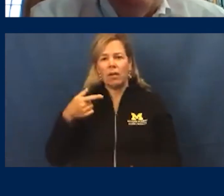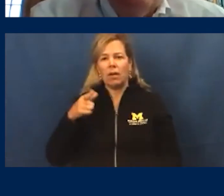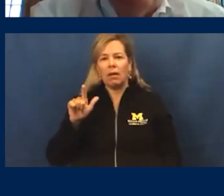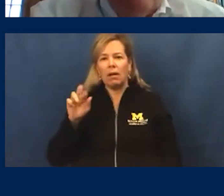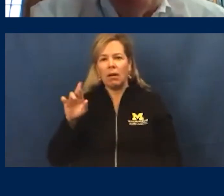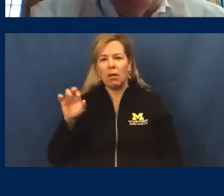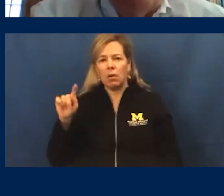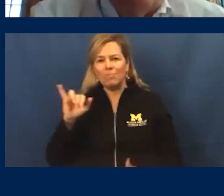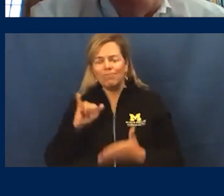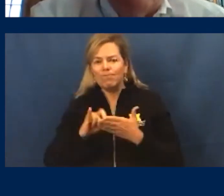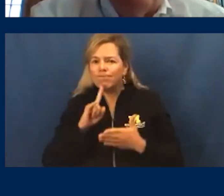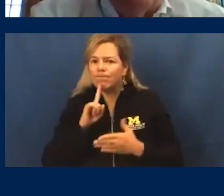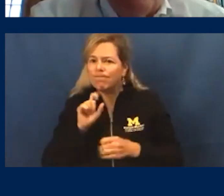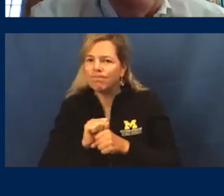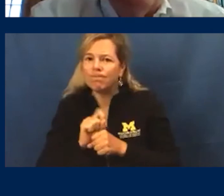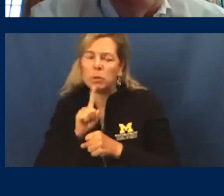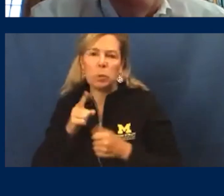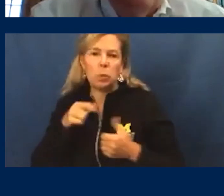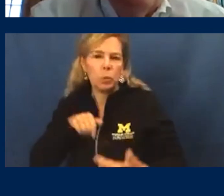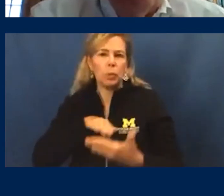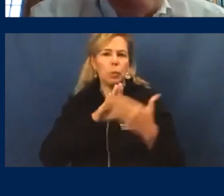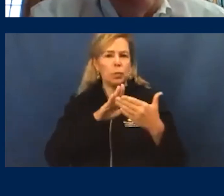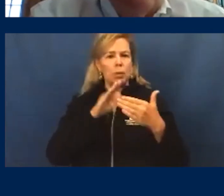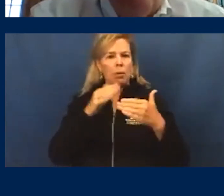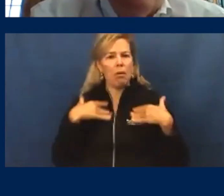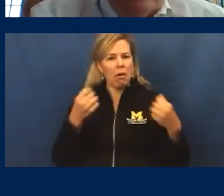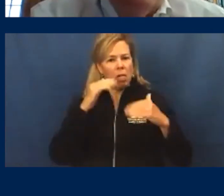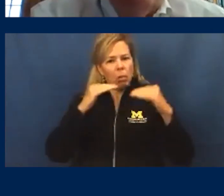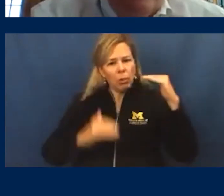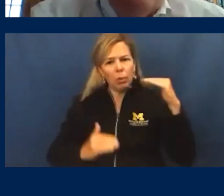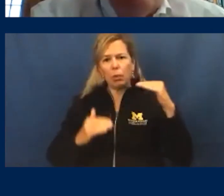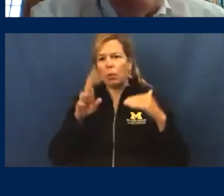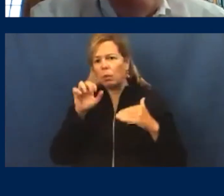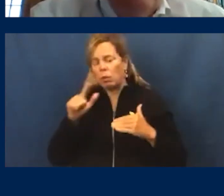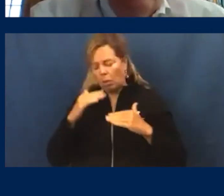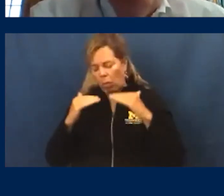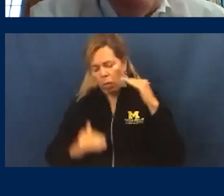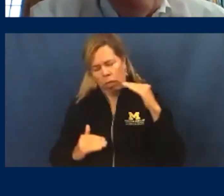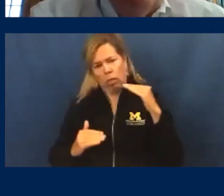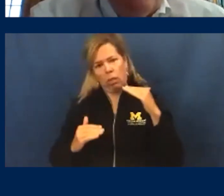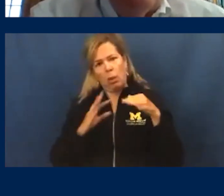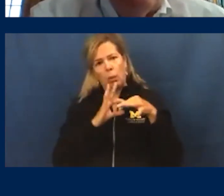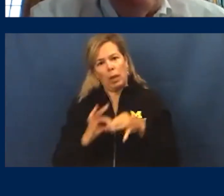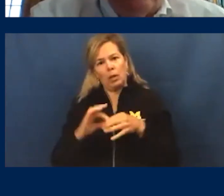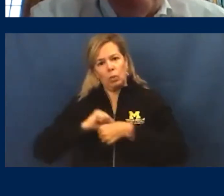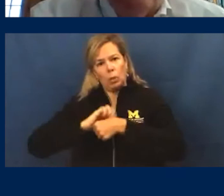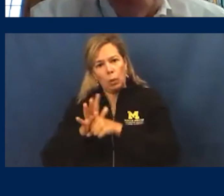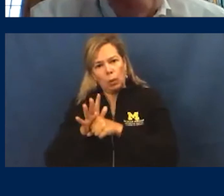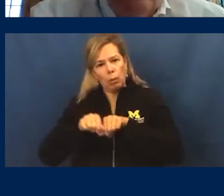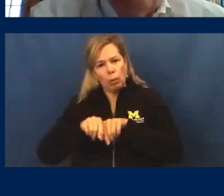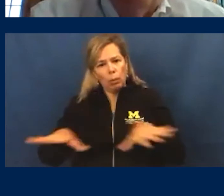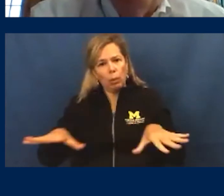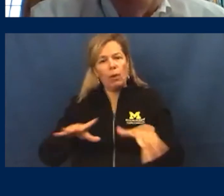examining racial disparities in the impact of the COVID-19 pandemic and making recommendations to the